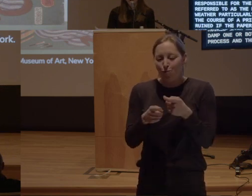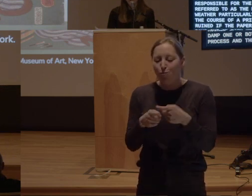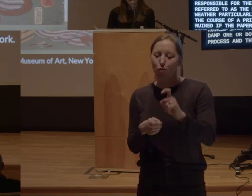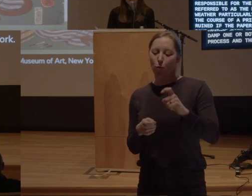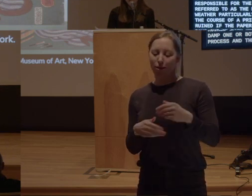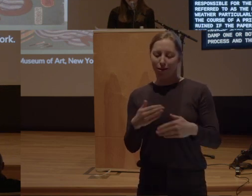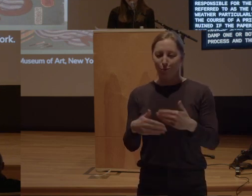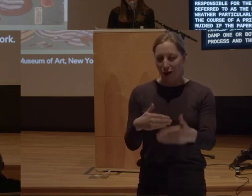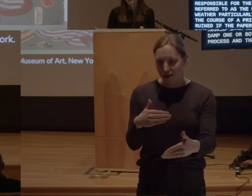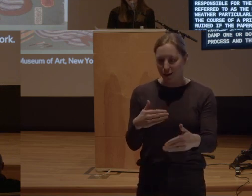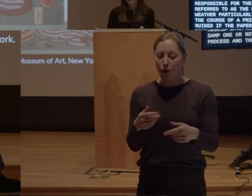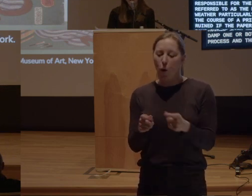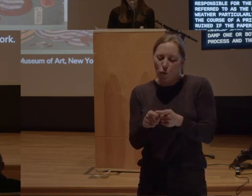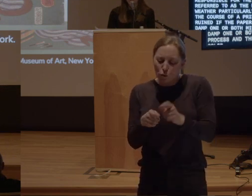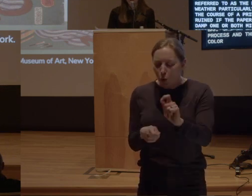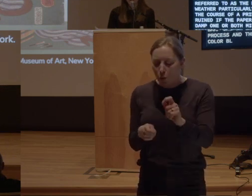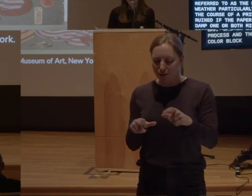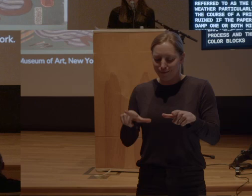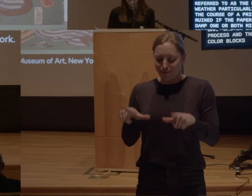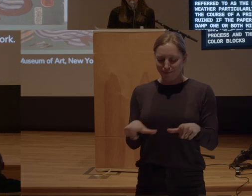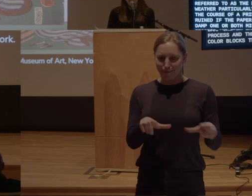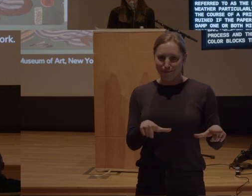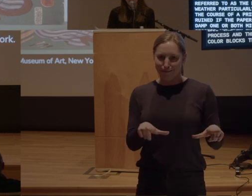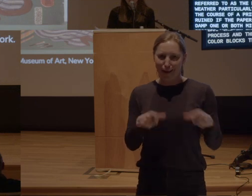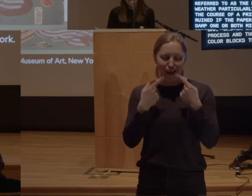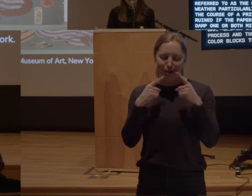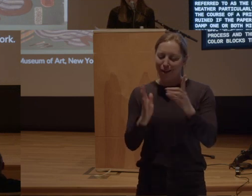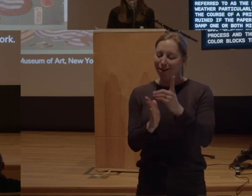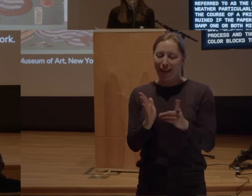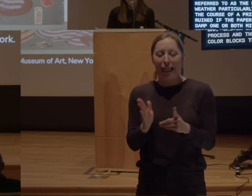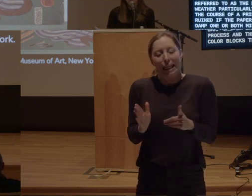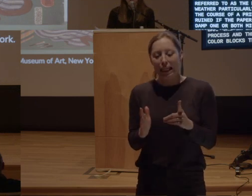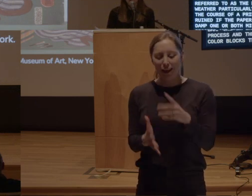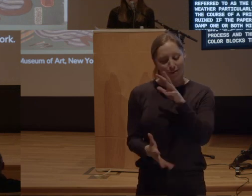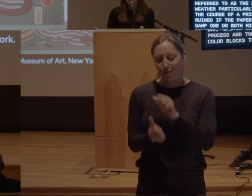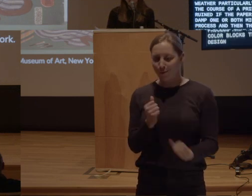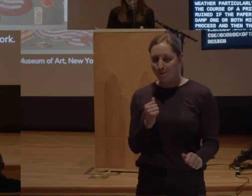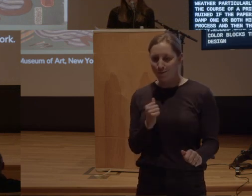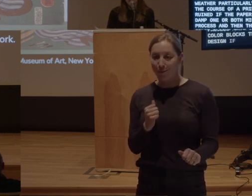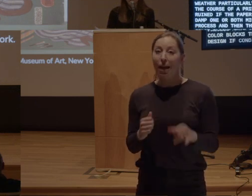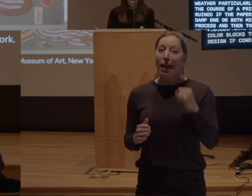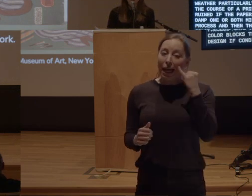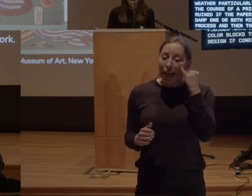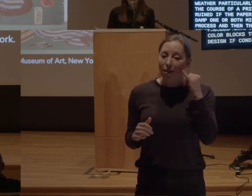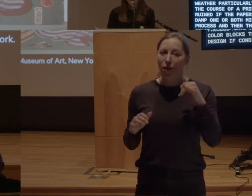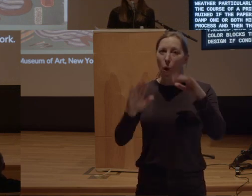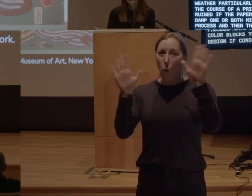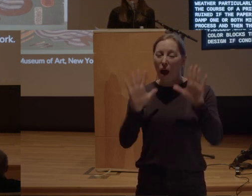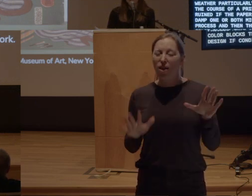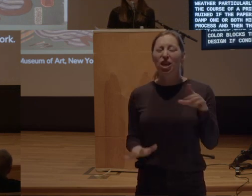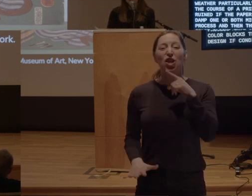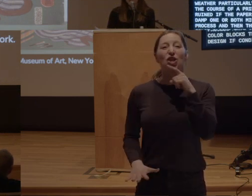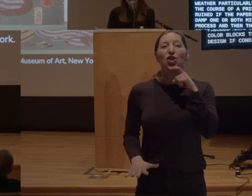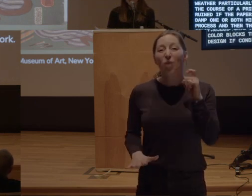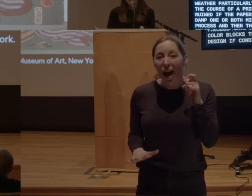several color blocks that are used to create the final design. If conditions were too dry, the reverse would be